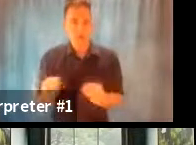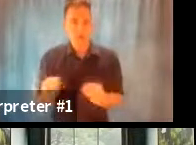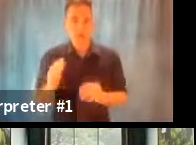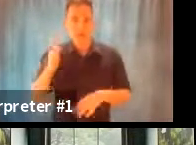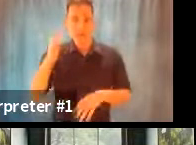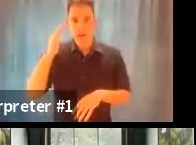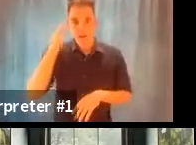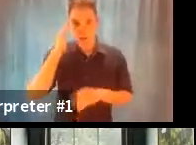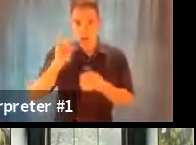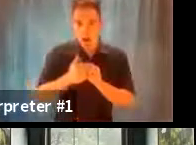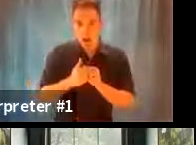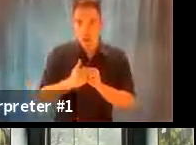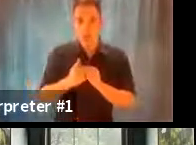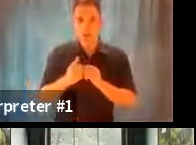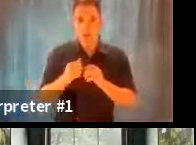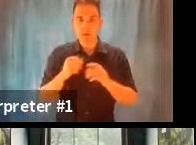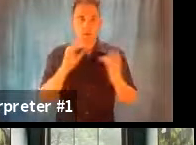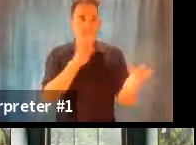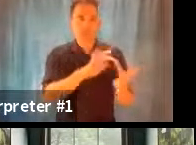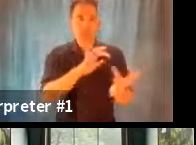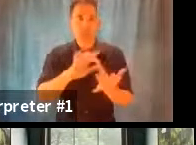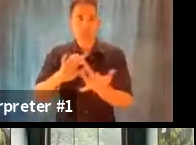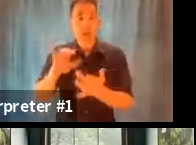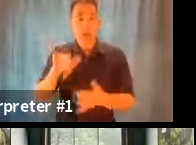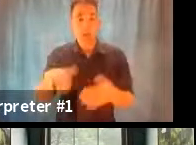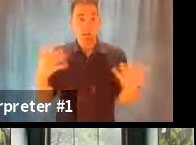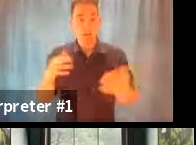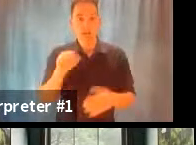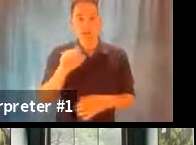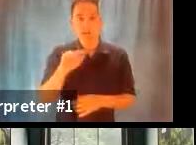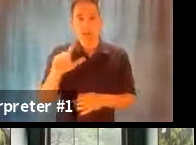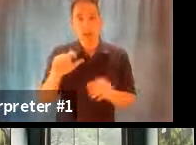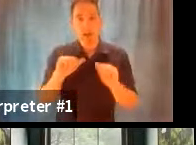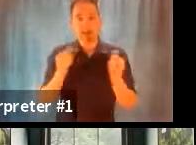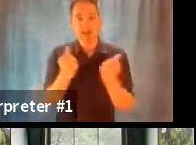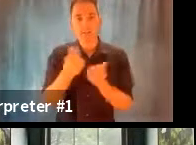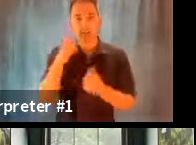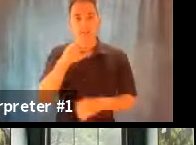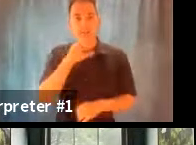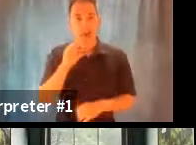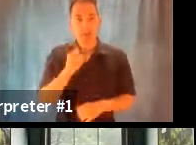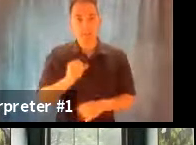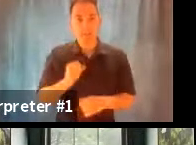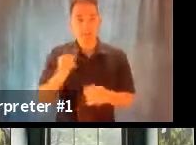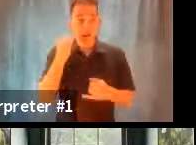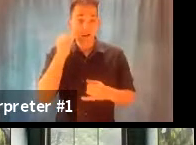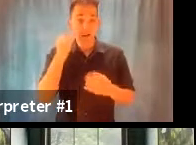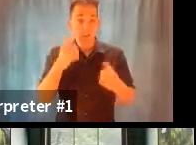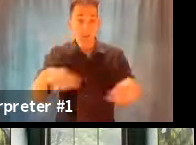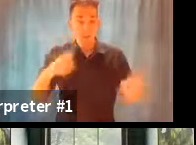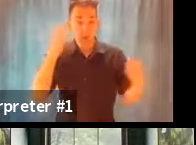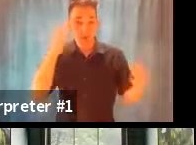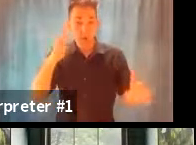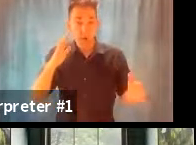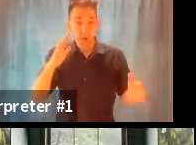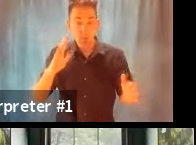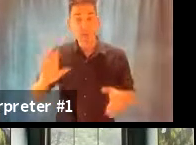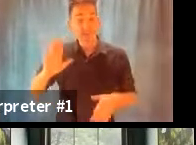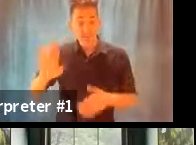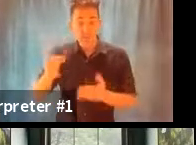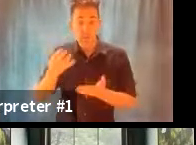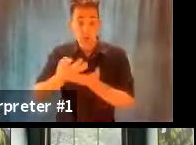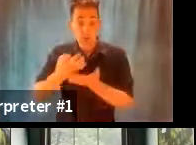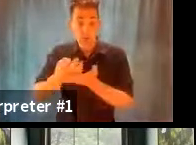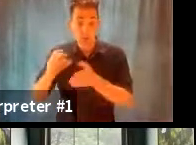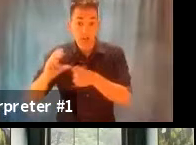that's the St. Louis Area Agency on Aging. And if many of you don't know, their funding has been cut by the state.